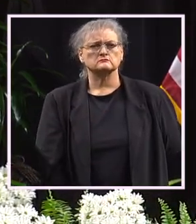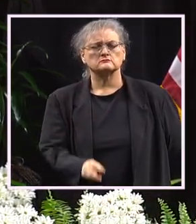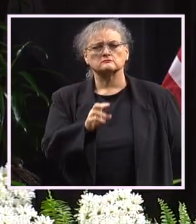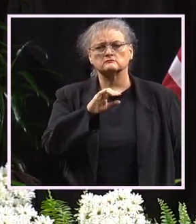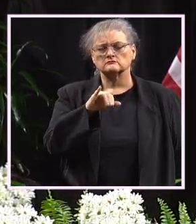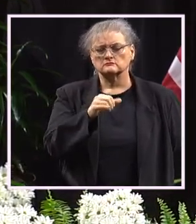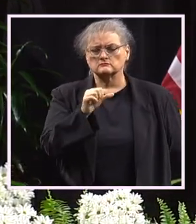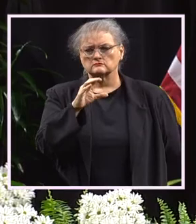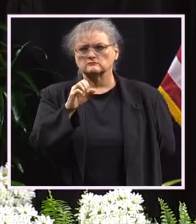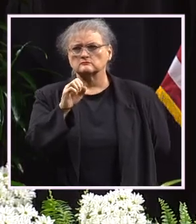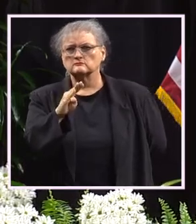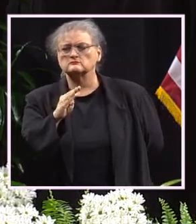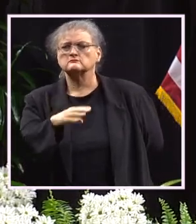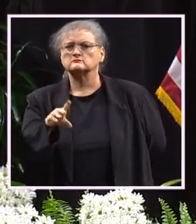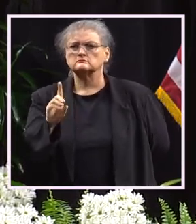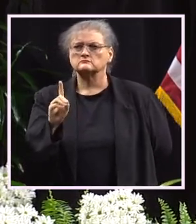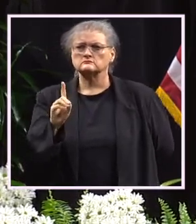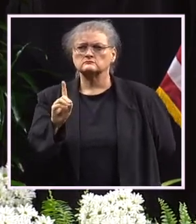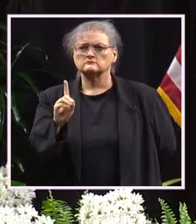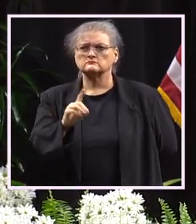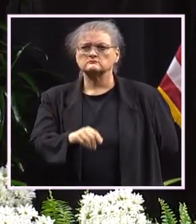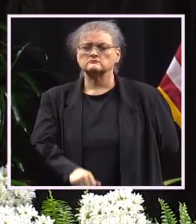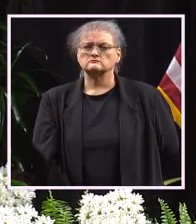Jacob Austin Duckett.